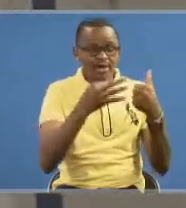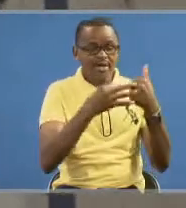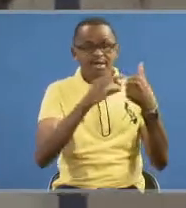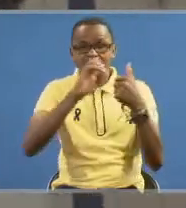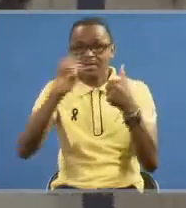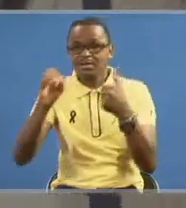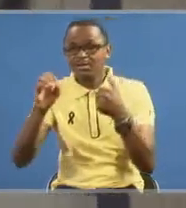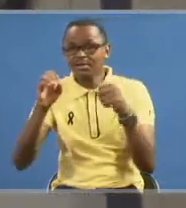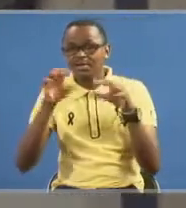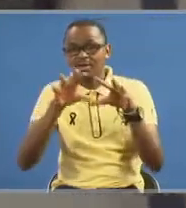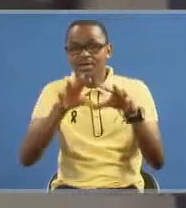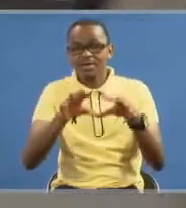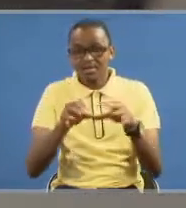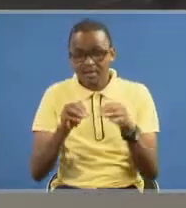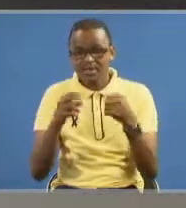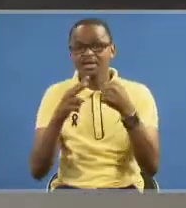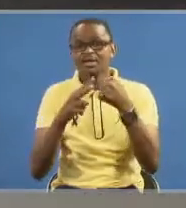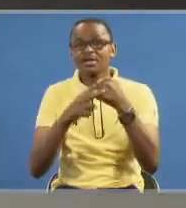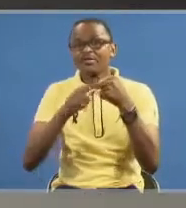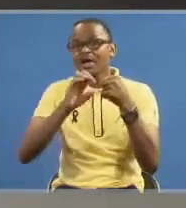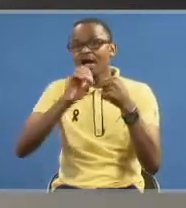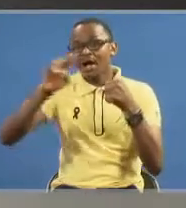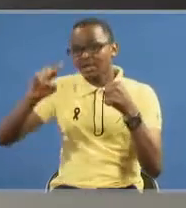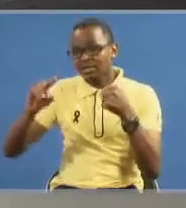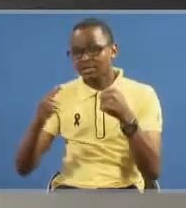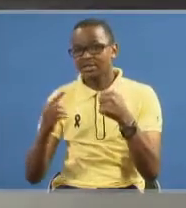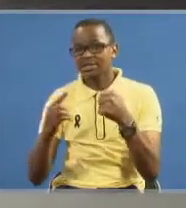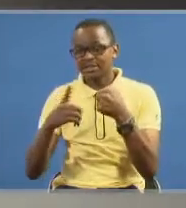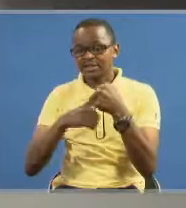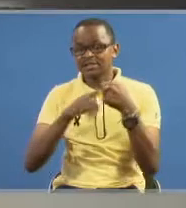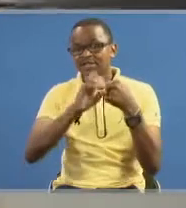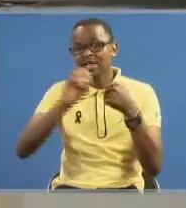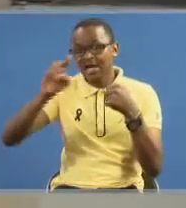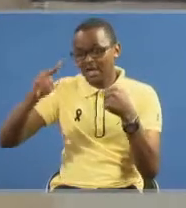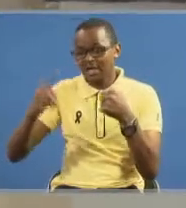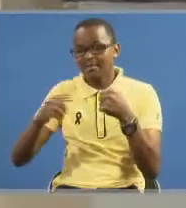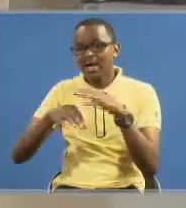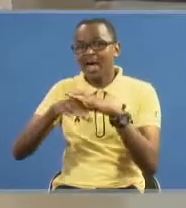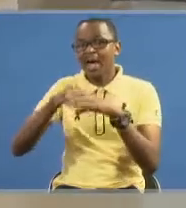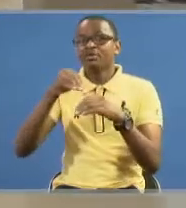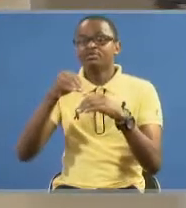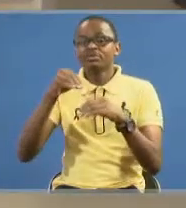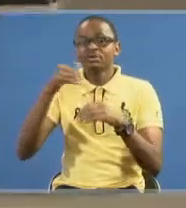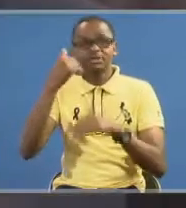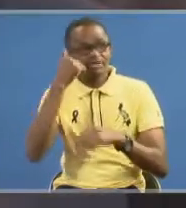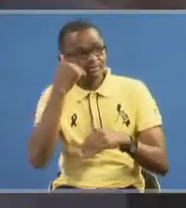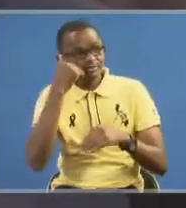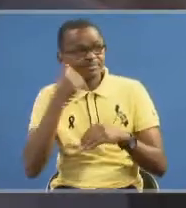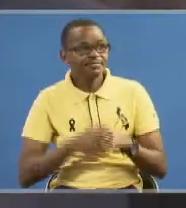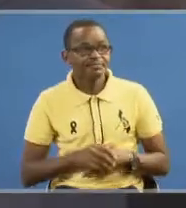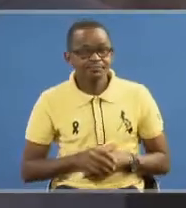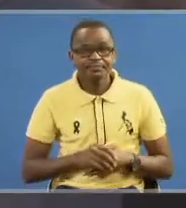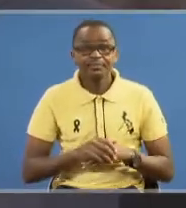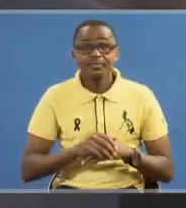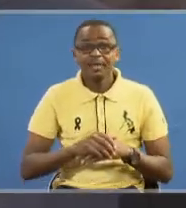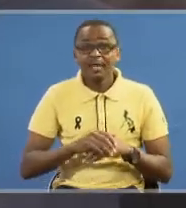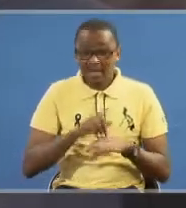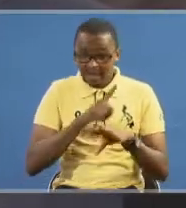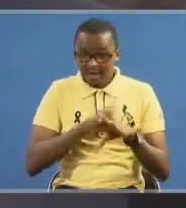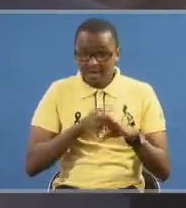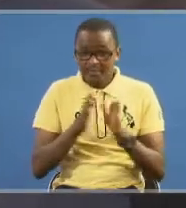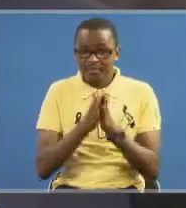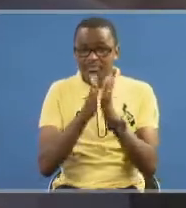1,800 but takes in 700,000 inpatients and 600,000 outpatients. Once we open the